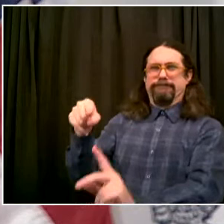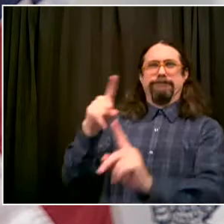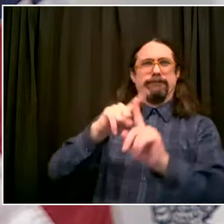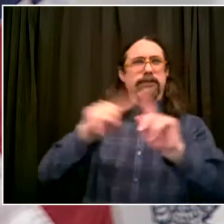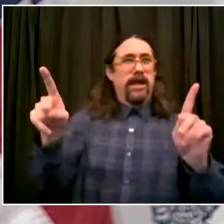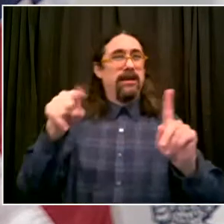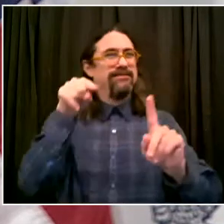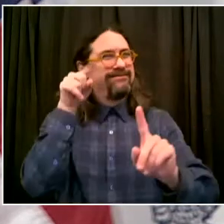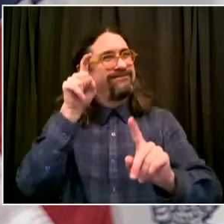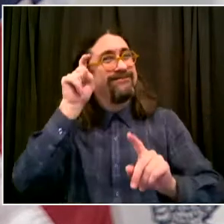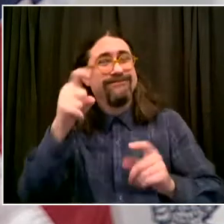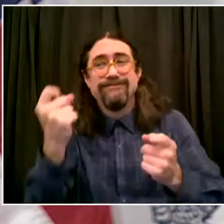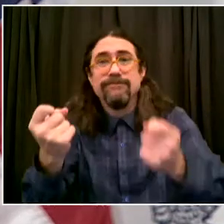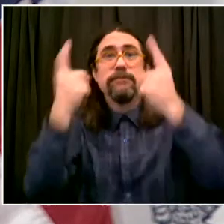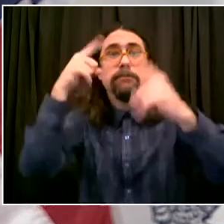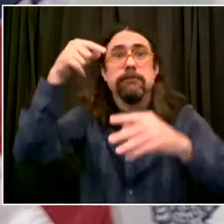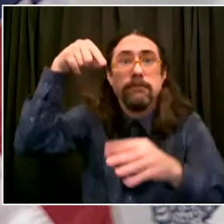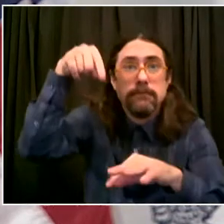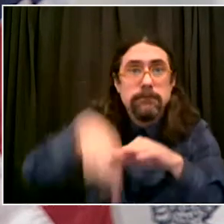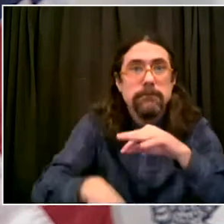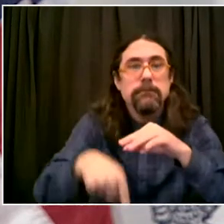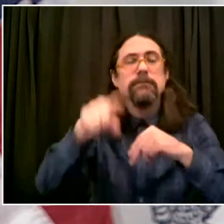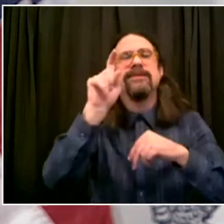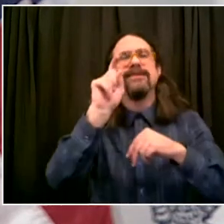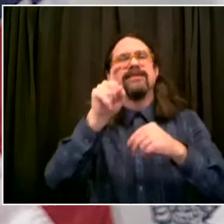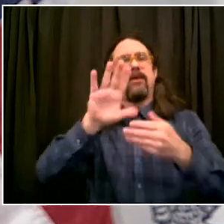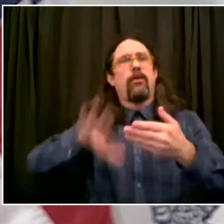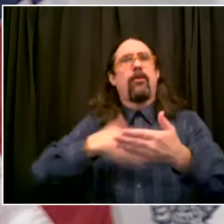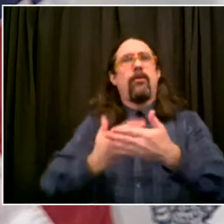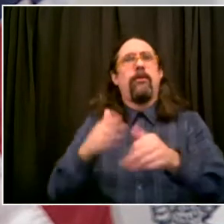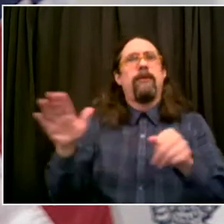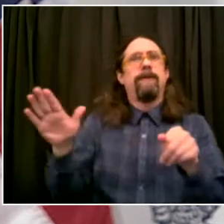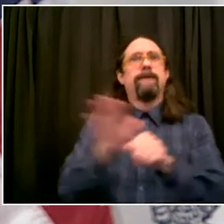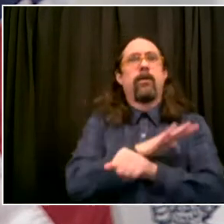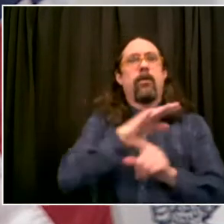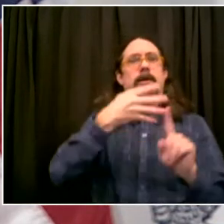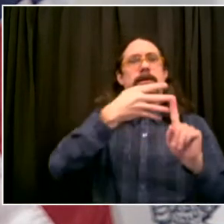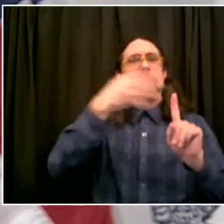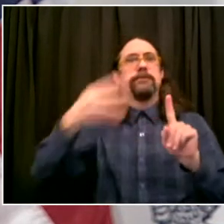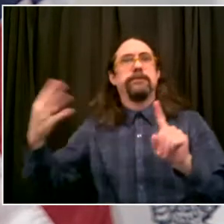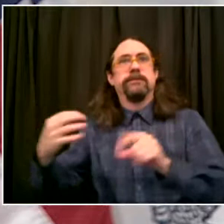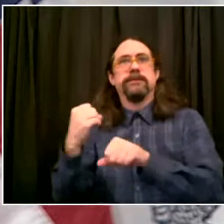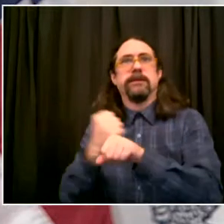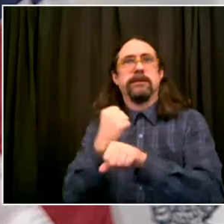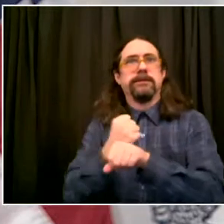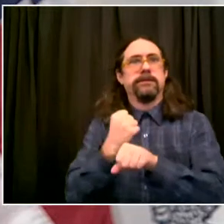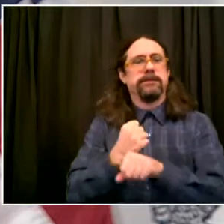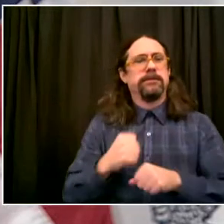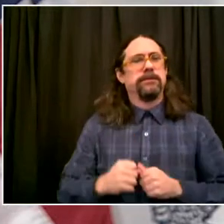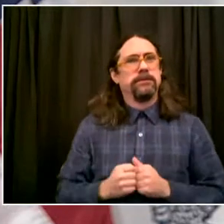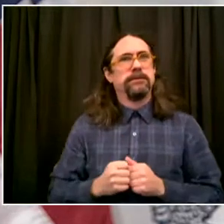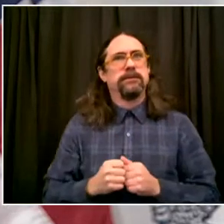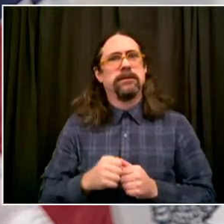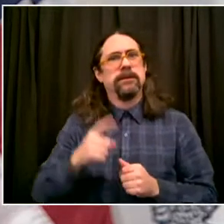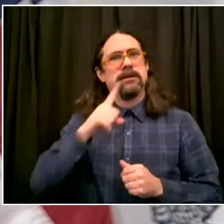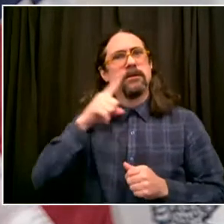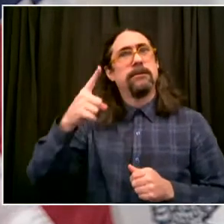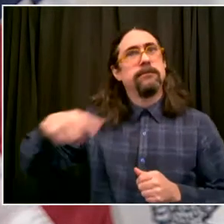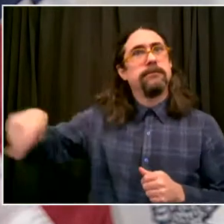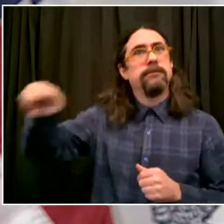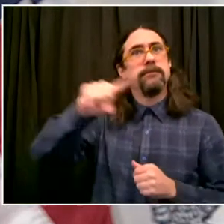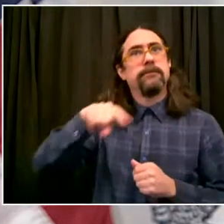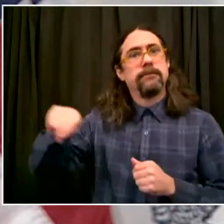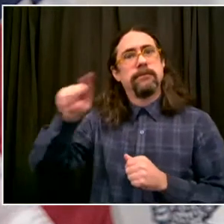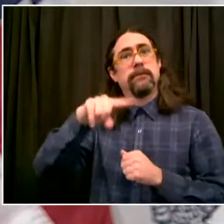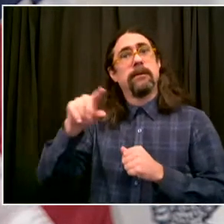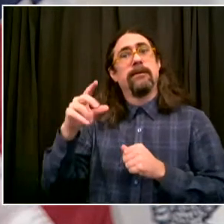important it is to provide that information. So Dr. Choksi, why don't you talk about the HAN and remind me what the acronym stands for again,